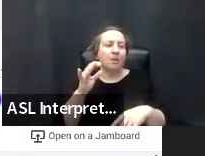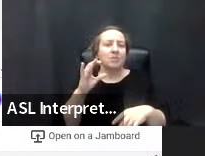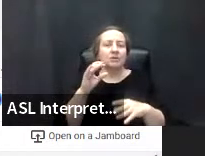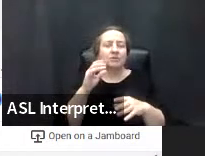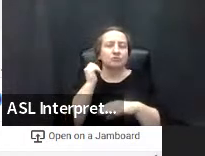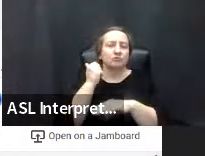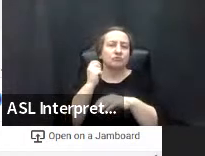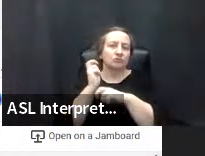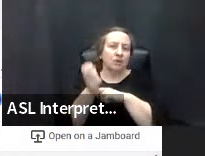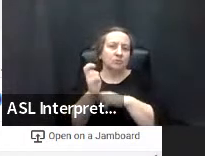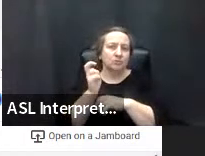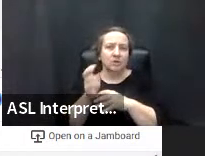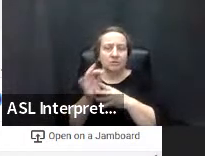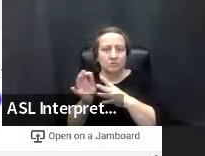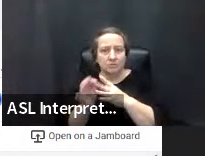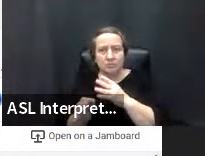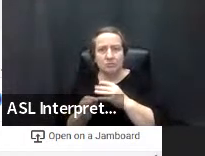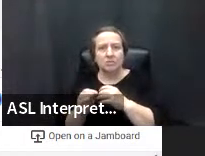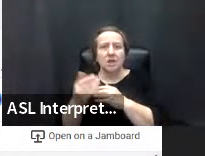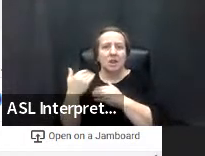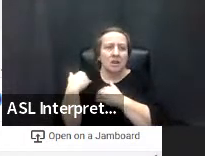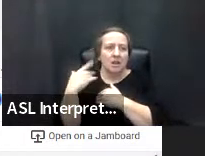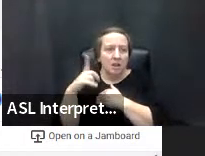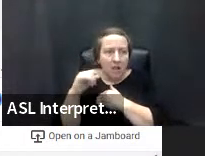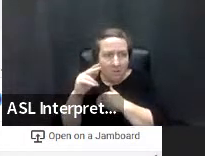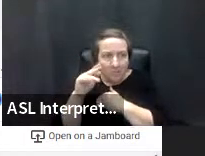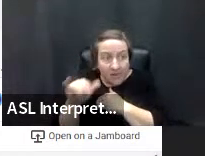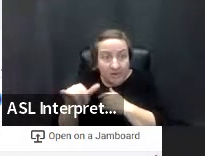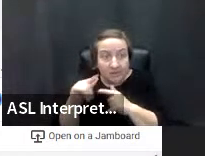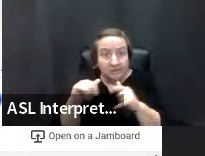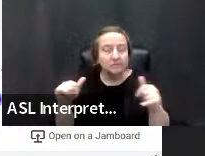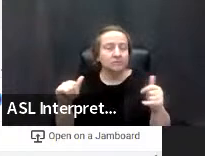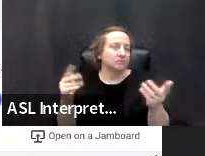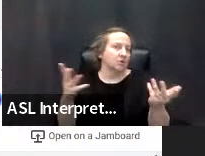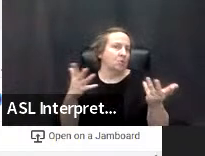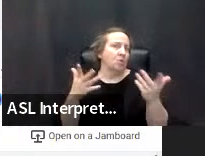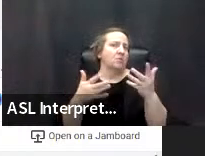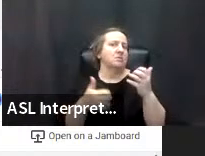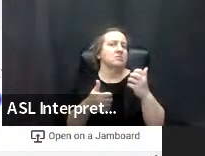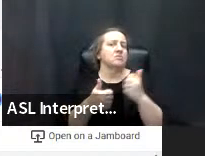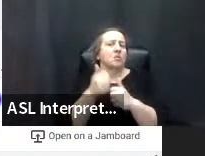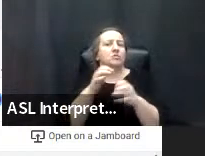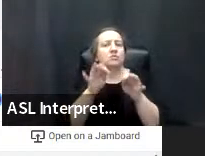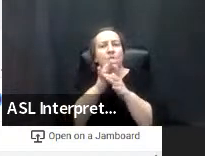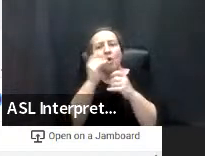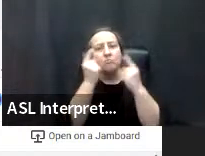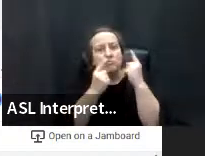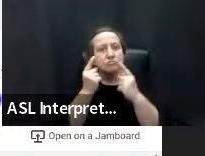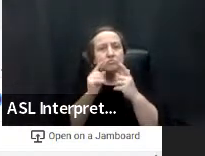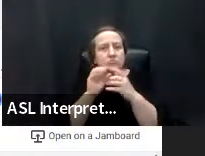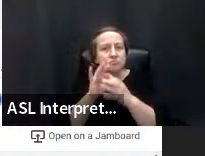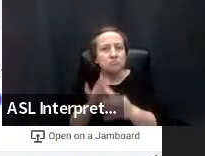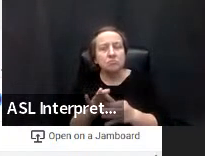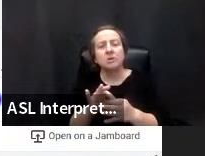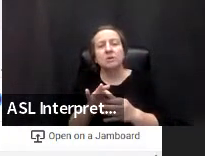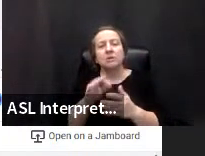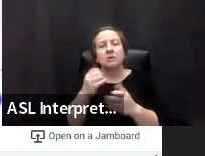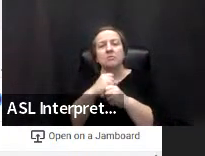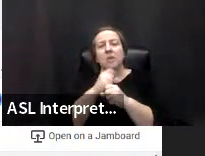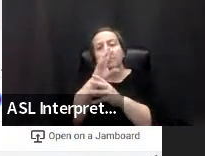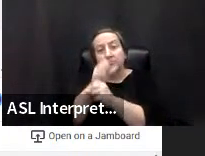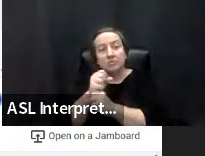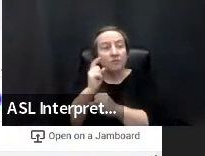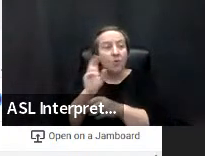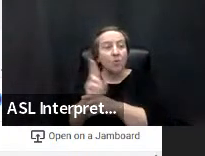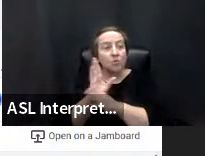is a huge one, speed and reliability. So yeah, what are the most important considerations making transit an attractive option for users? Is